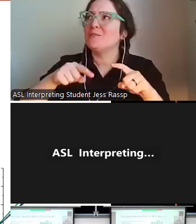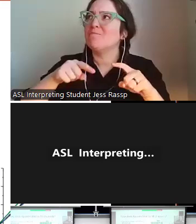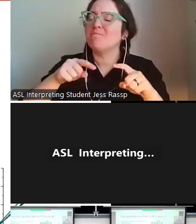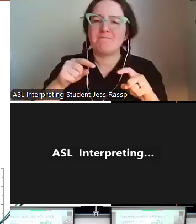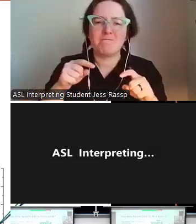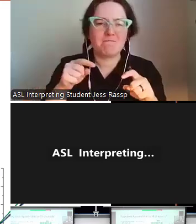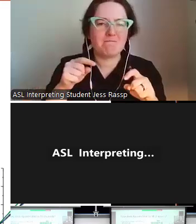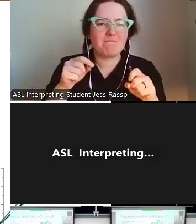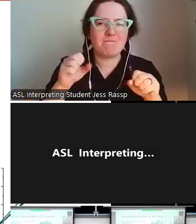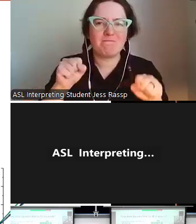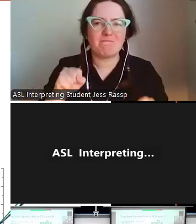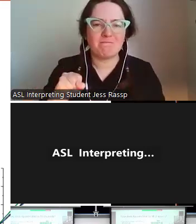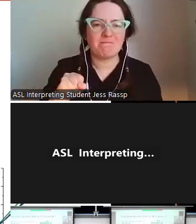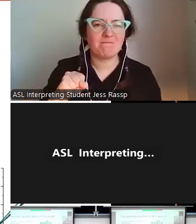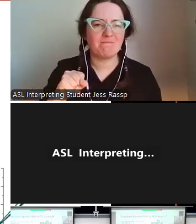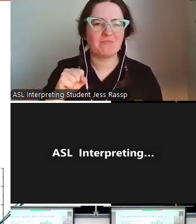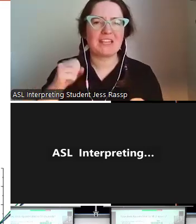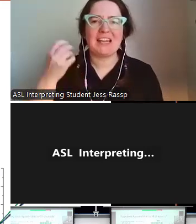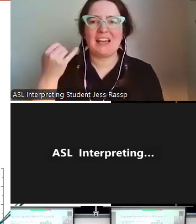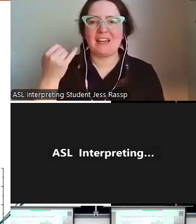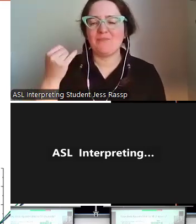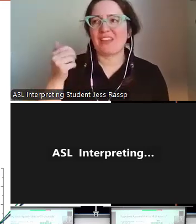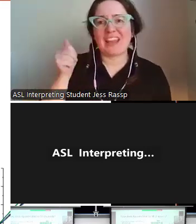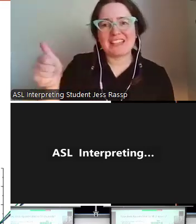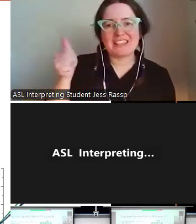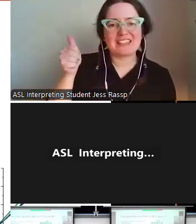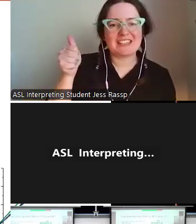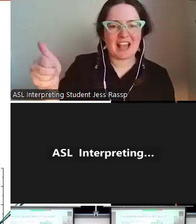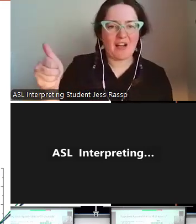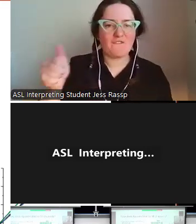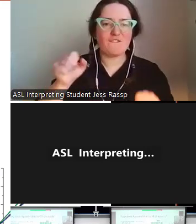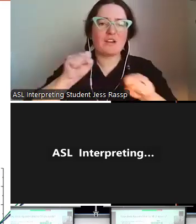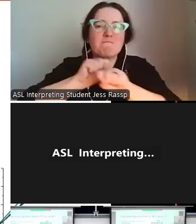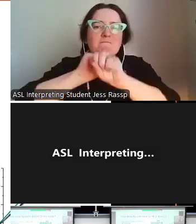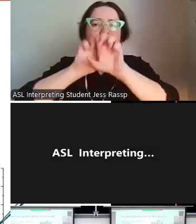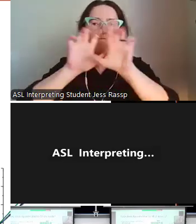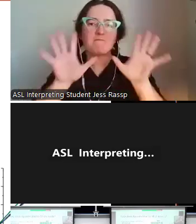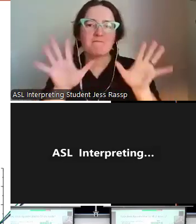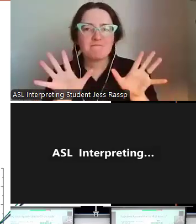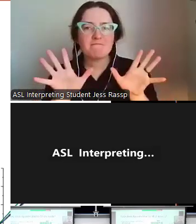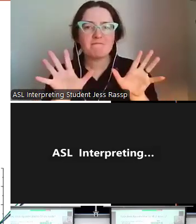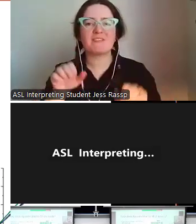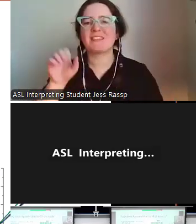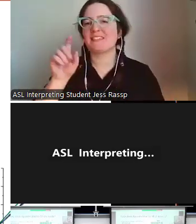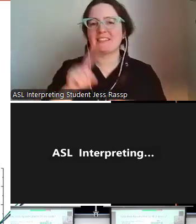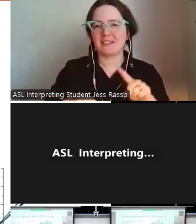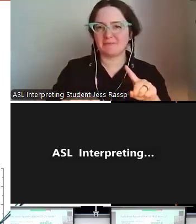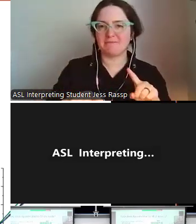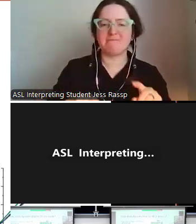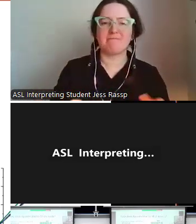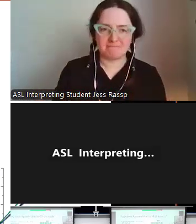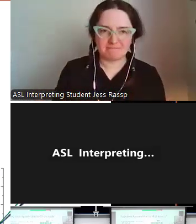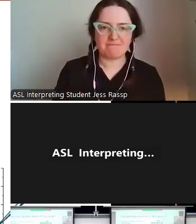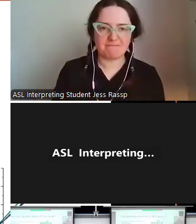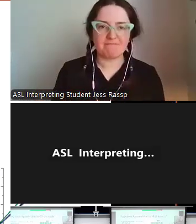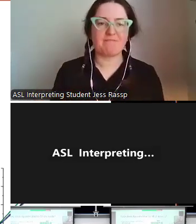right, in itself. So when you go to find out, okay, so let me explain this a little bit. So when you go to